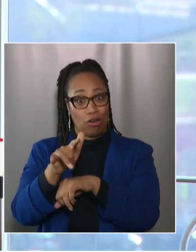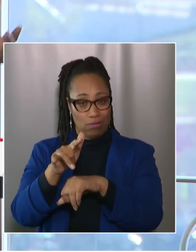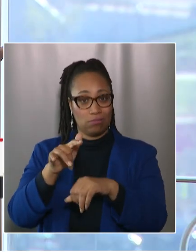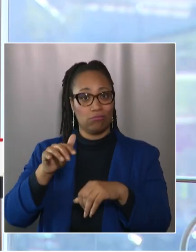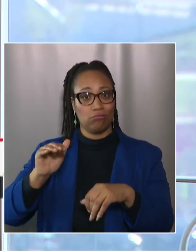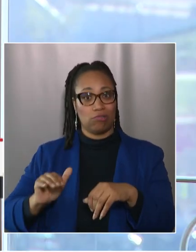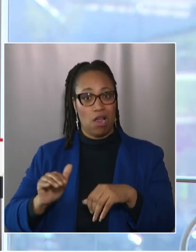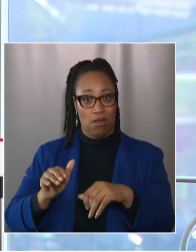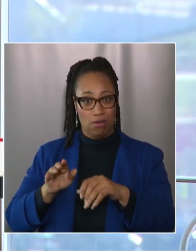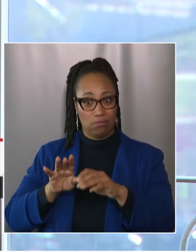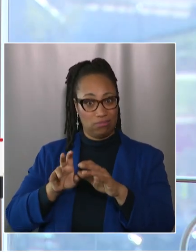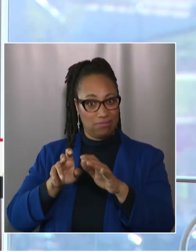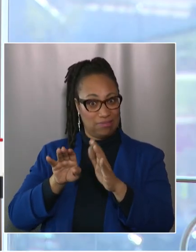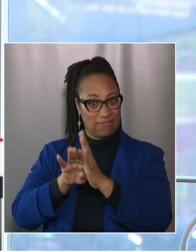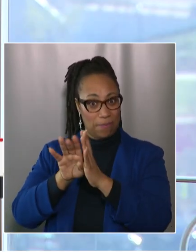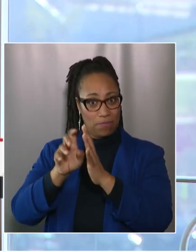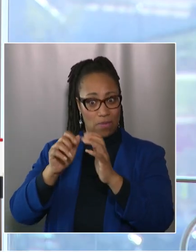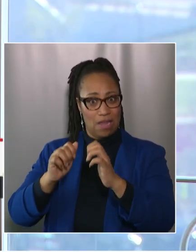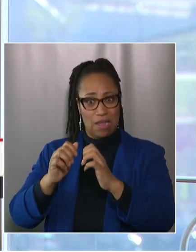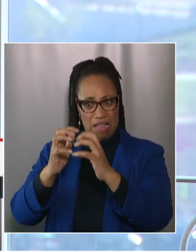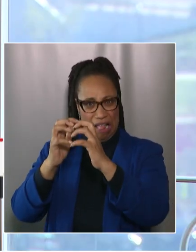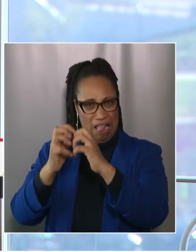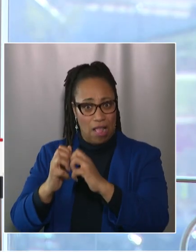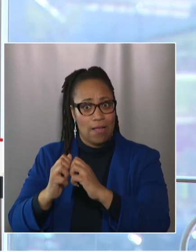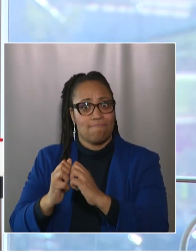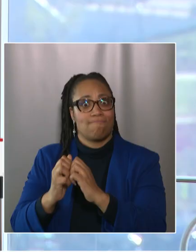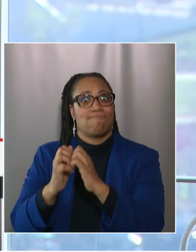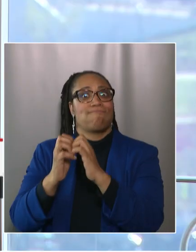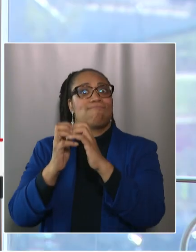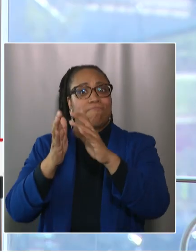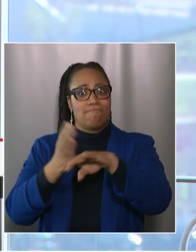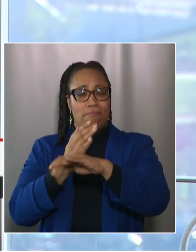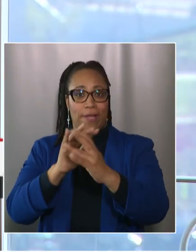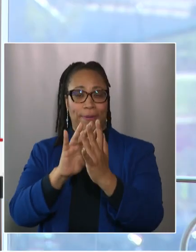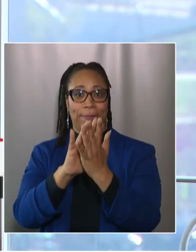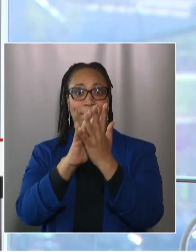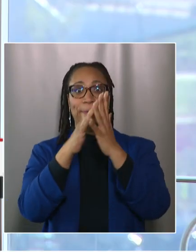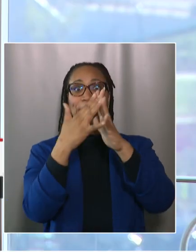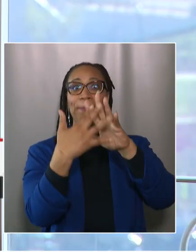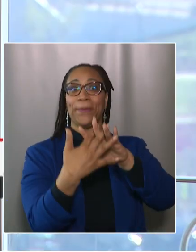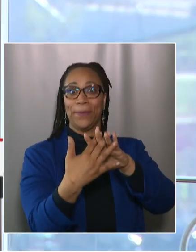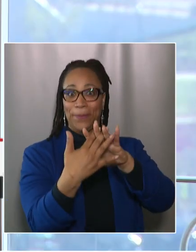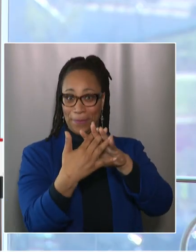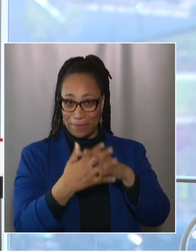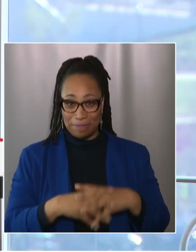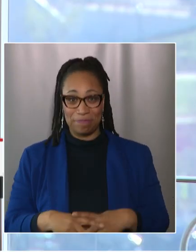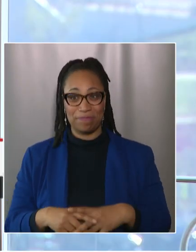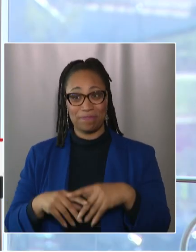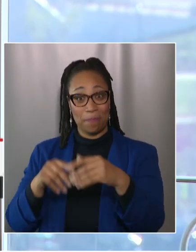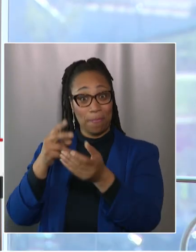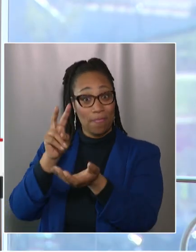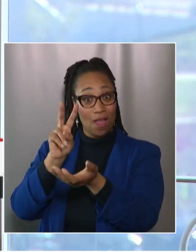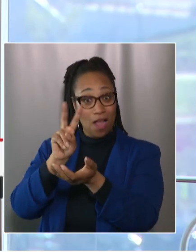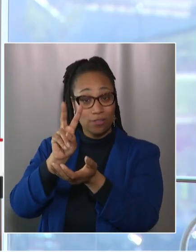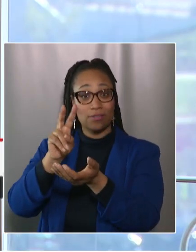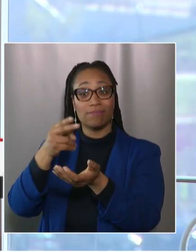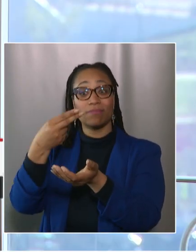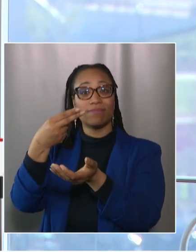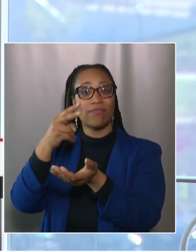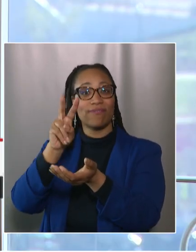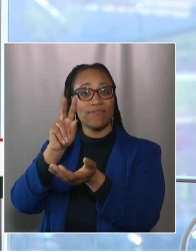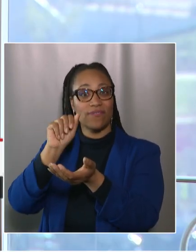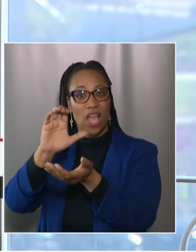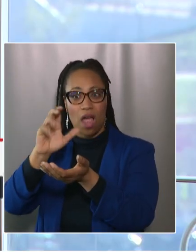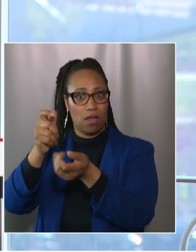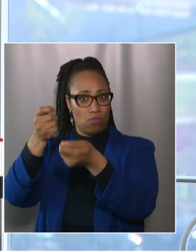just as excited about small capital, roof replacements, HVAC replacements, boiler replacements. As a result, we have a much stronger and